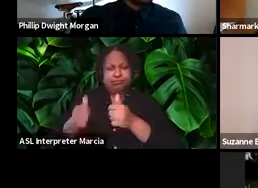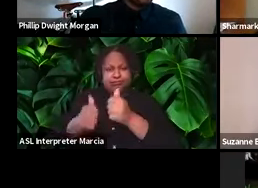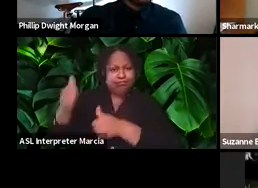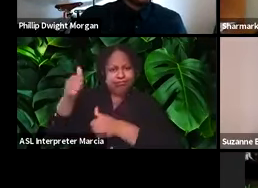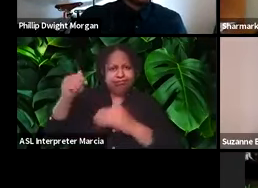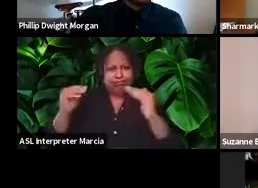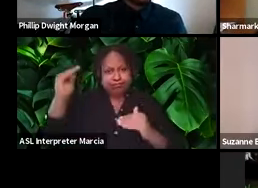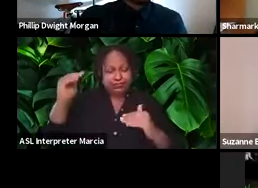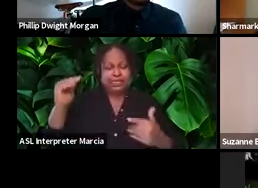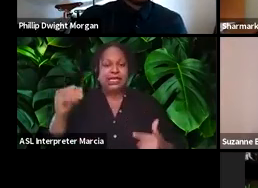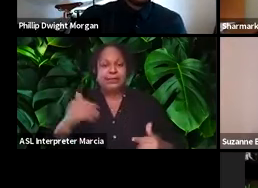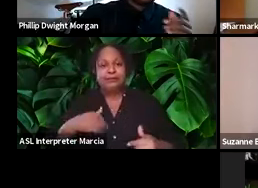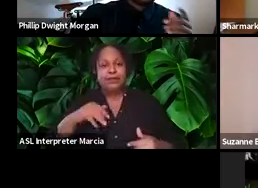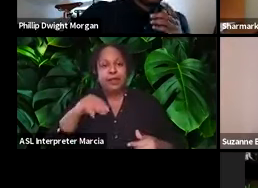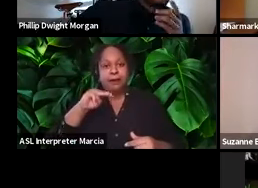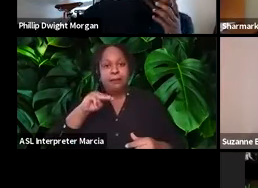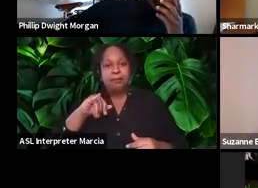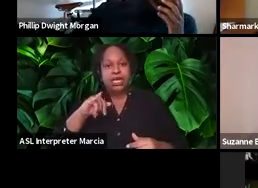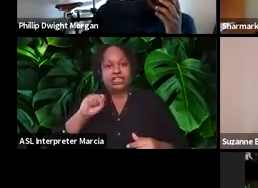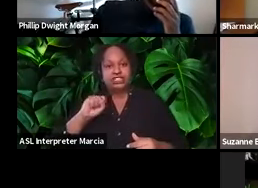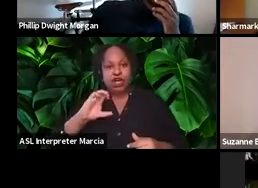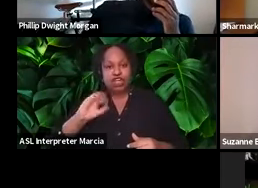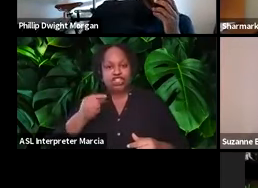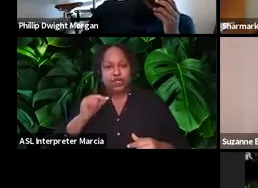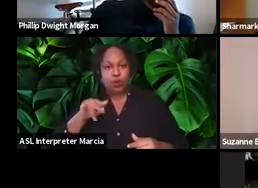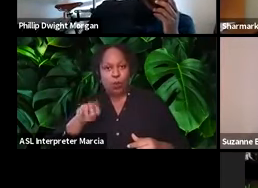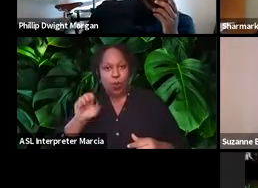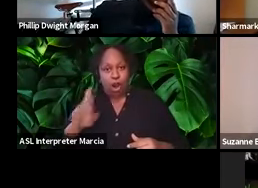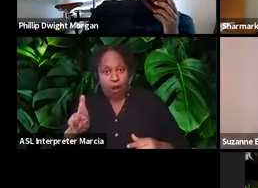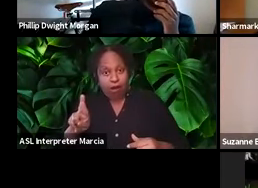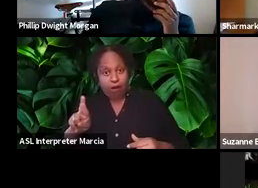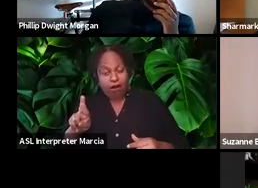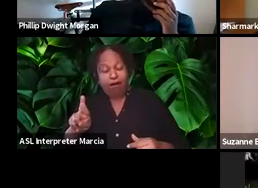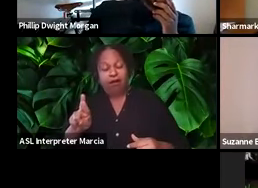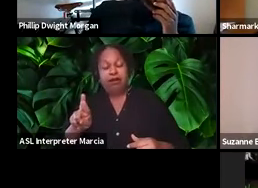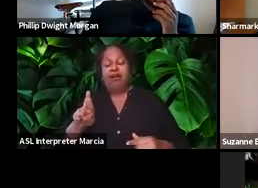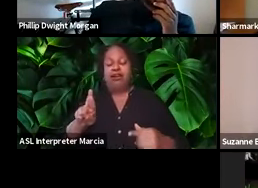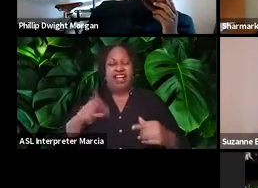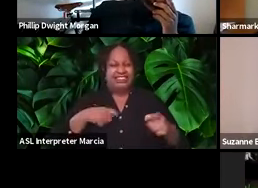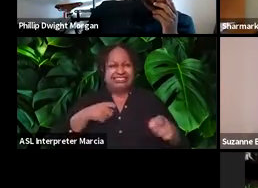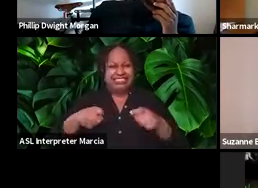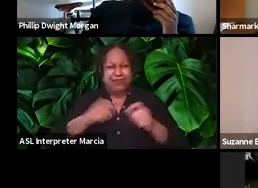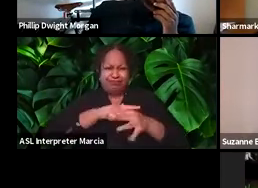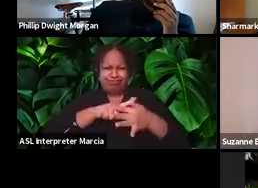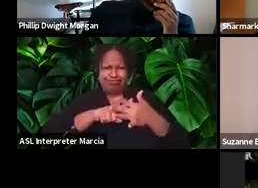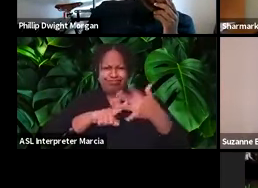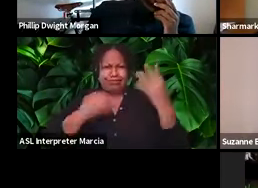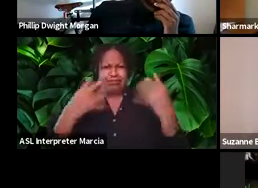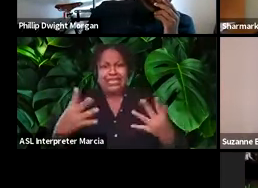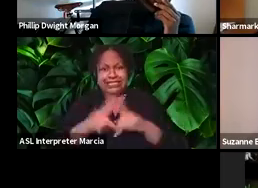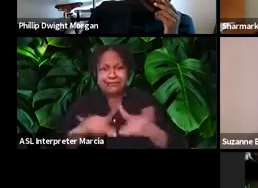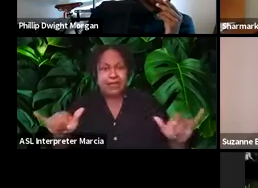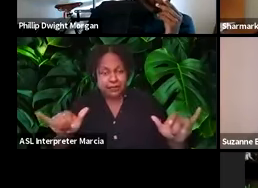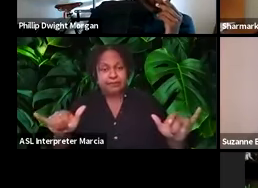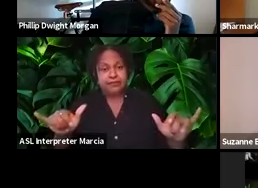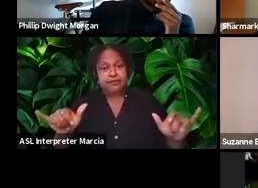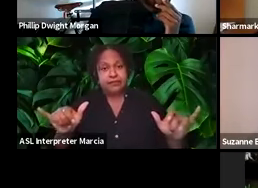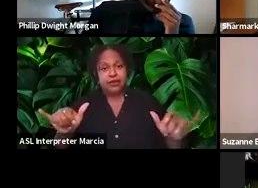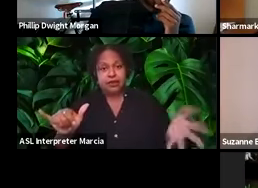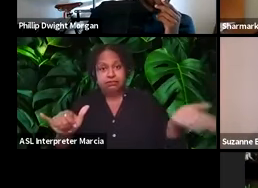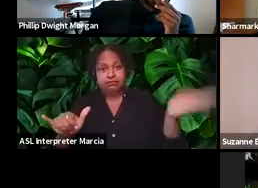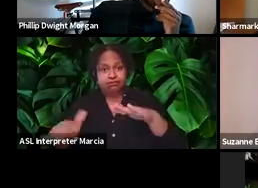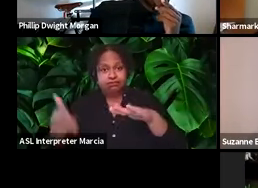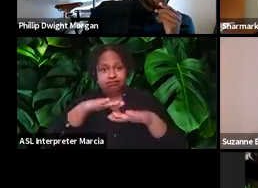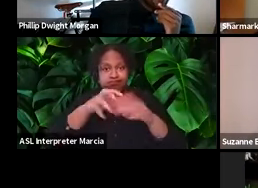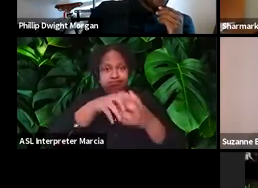real ish on a regular basis. And so that stuff that we have to deal with, you know what it creates for us? It creates a